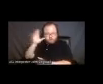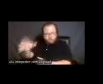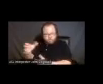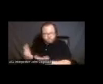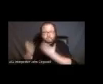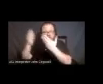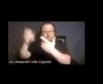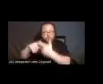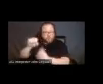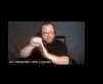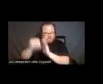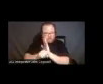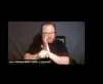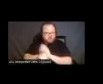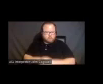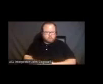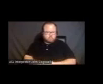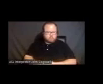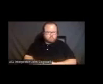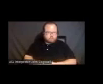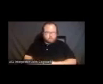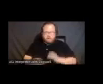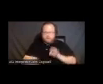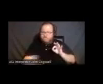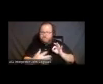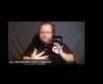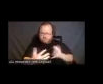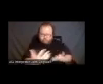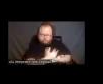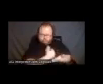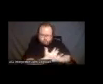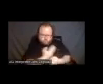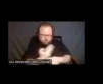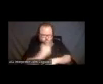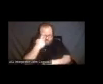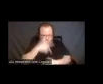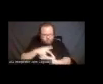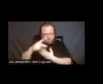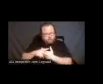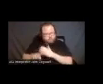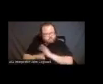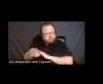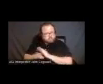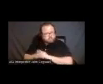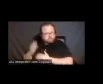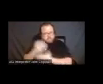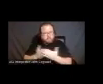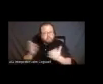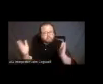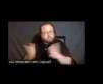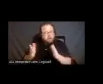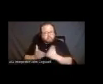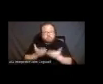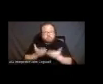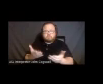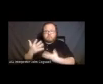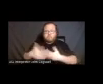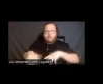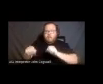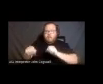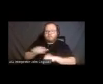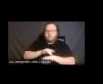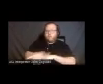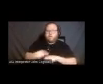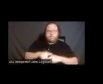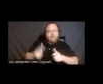state. Feedback is used to inform program development. Some smaller recommendations may be adopted earlier,